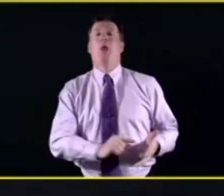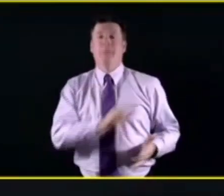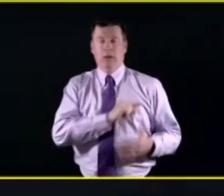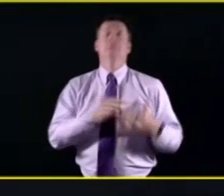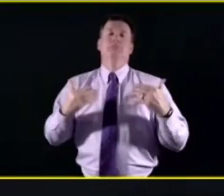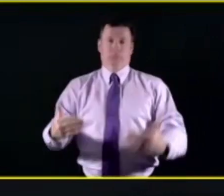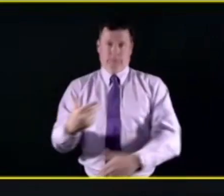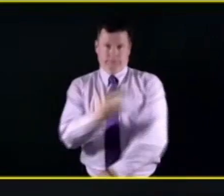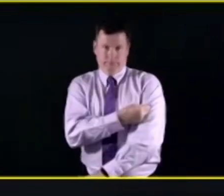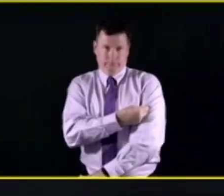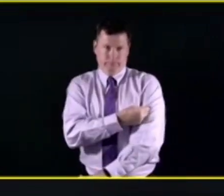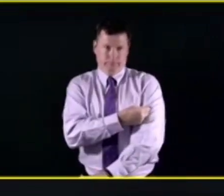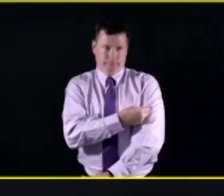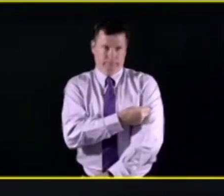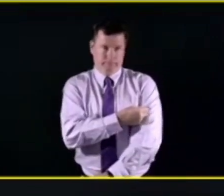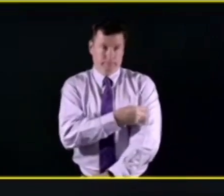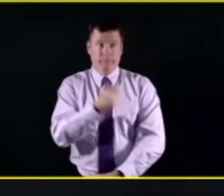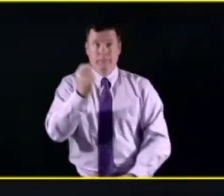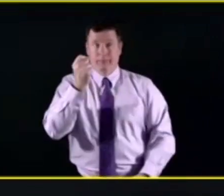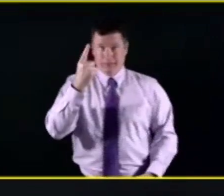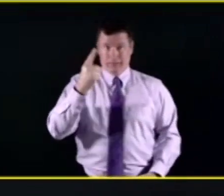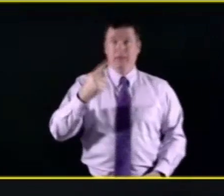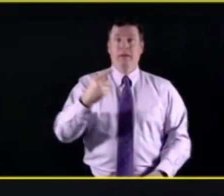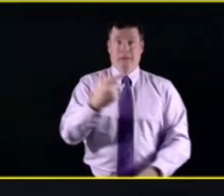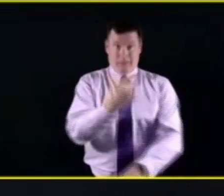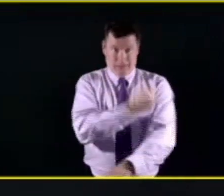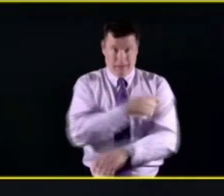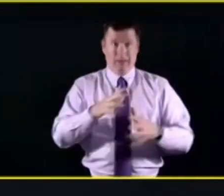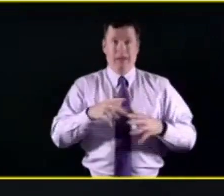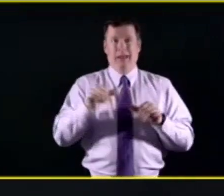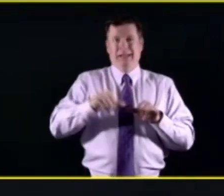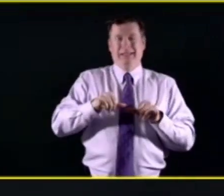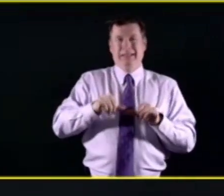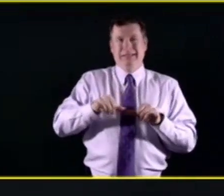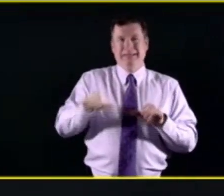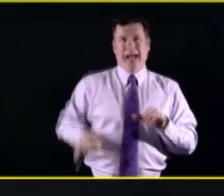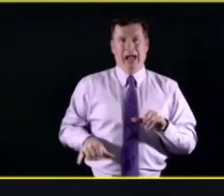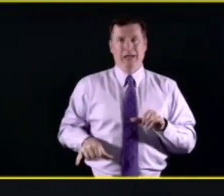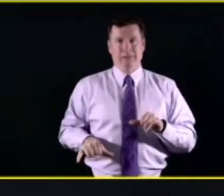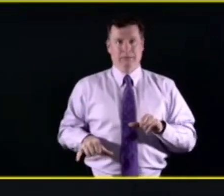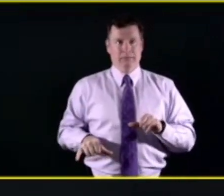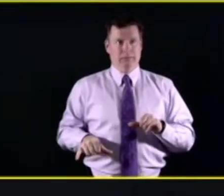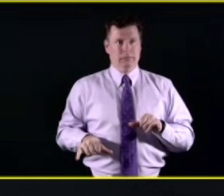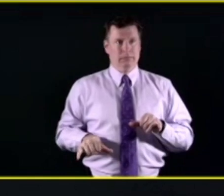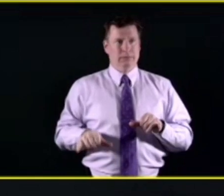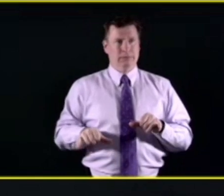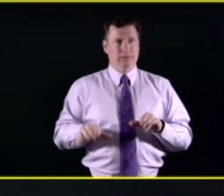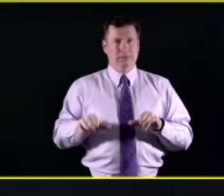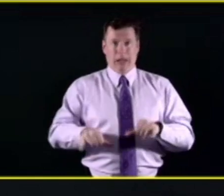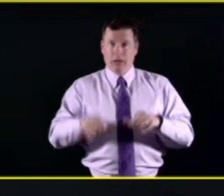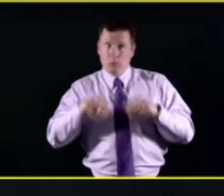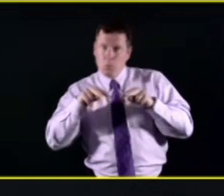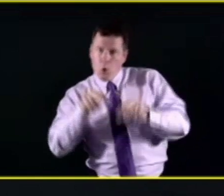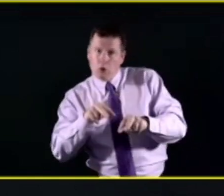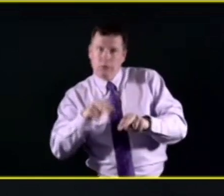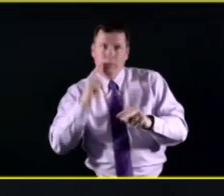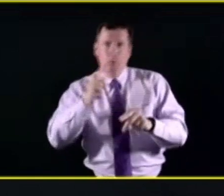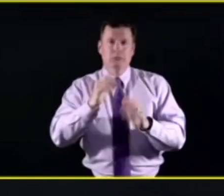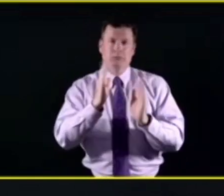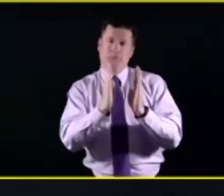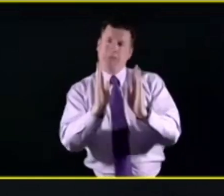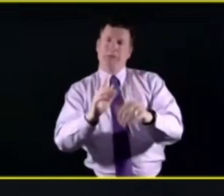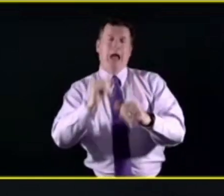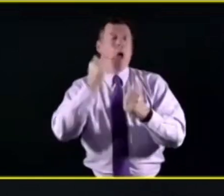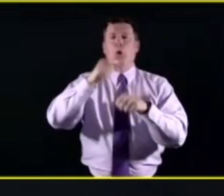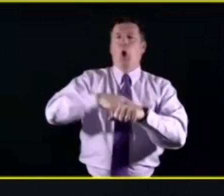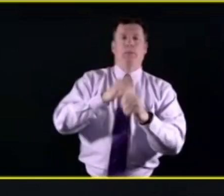of time. And then there would be some return visits where we would also, again, sample blood to see